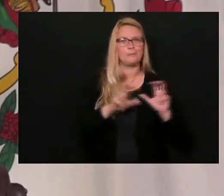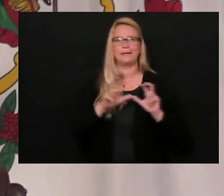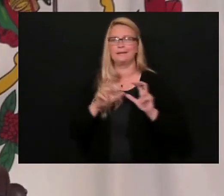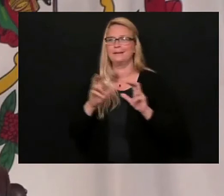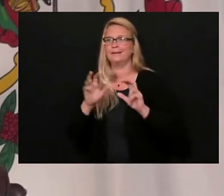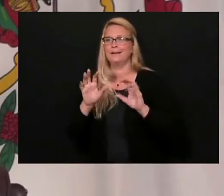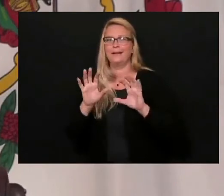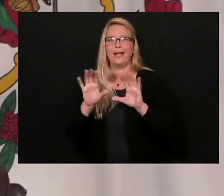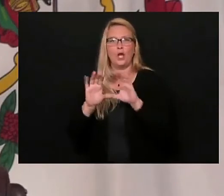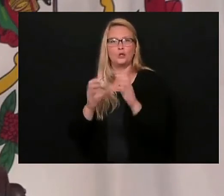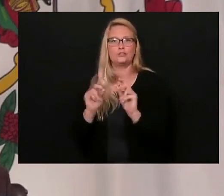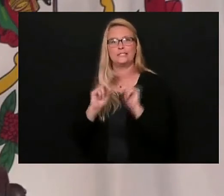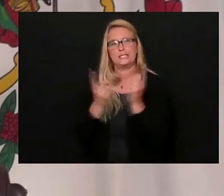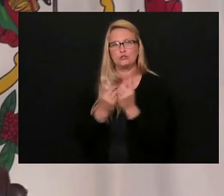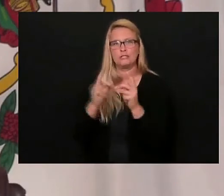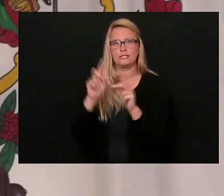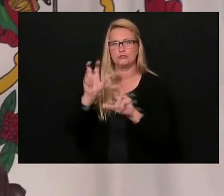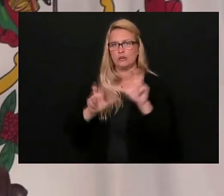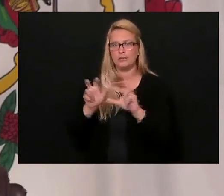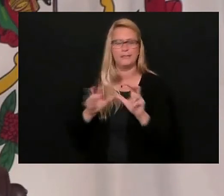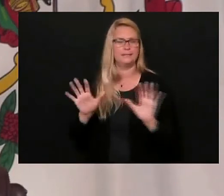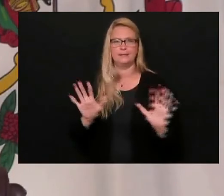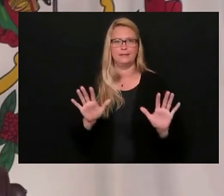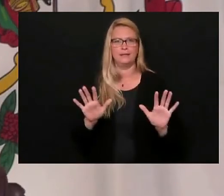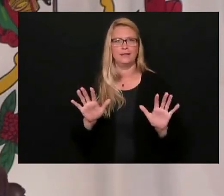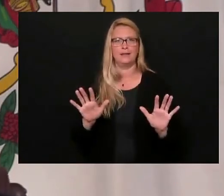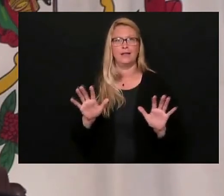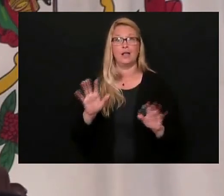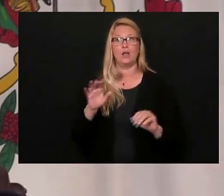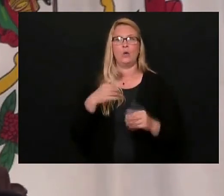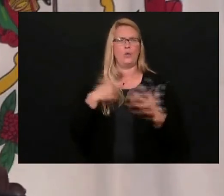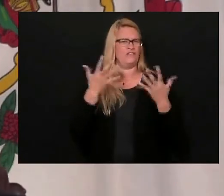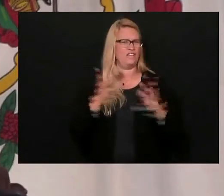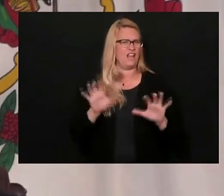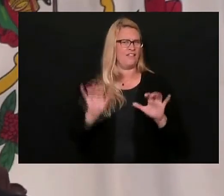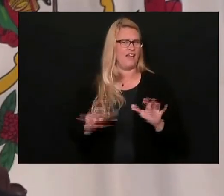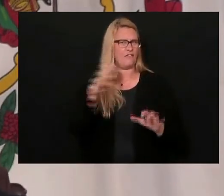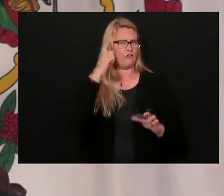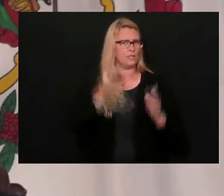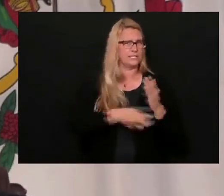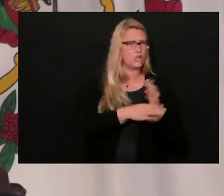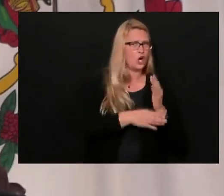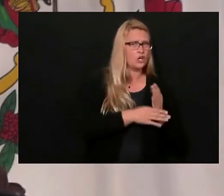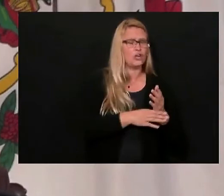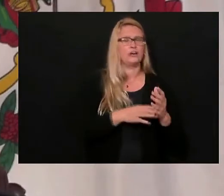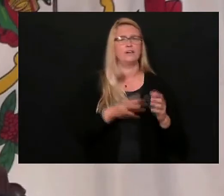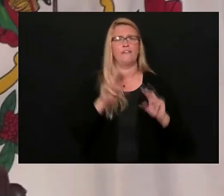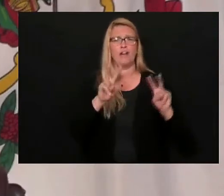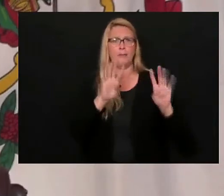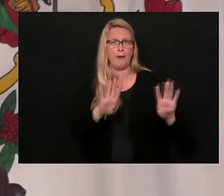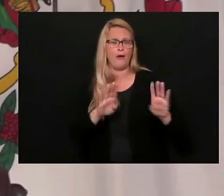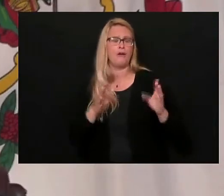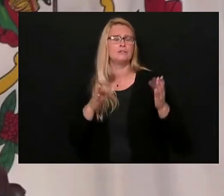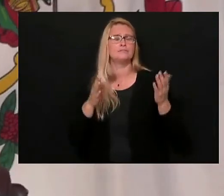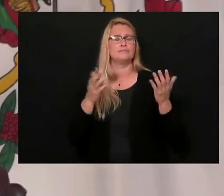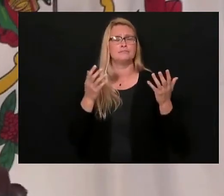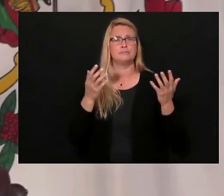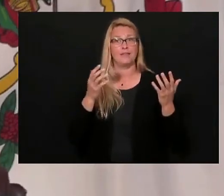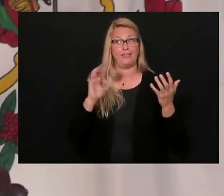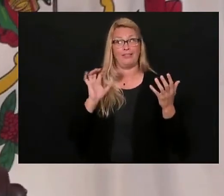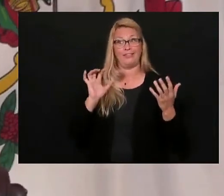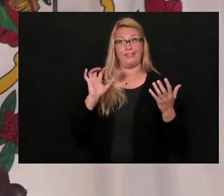and we've already done this for soccer. We've done it for volleyball and sectional, regional, and this basically is